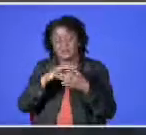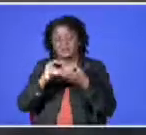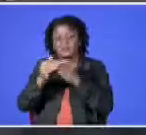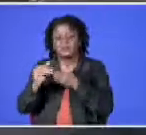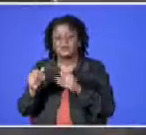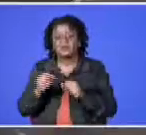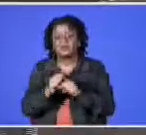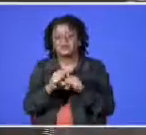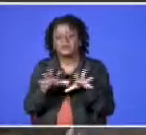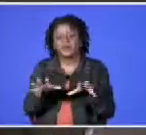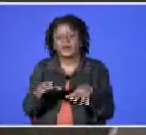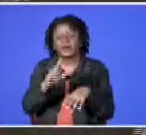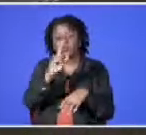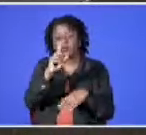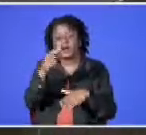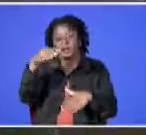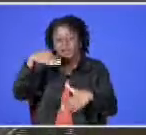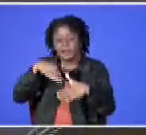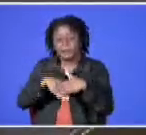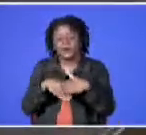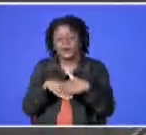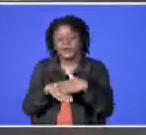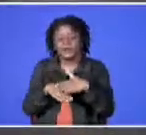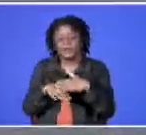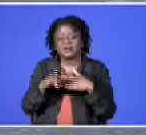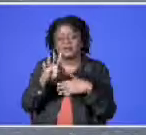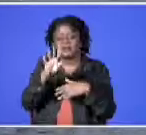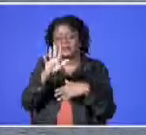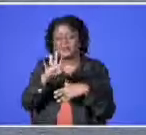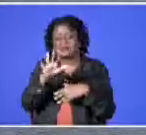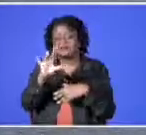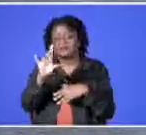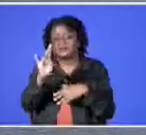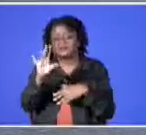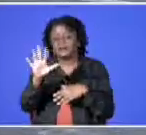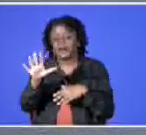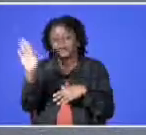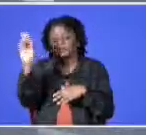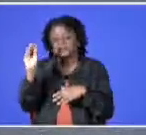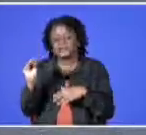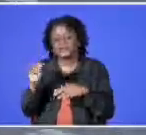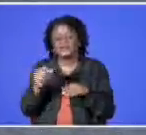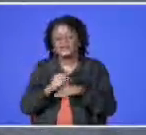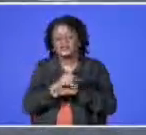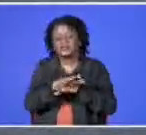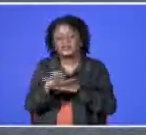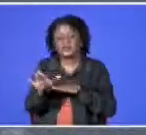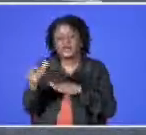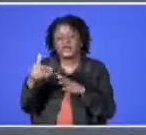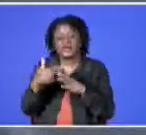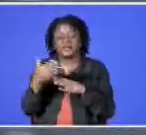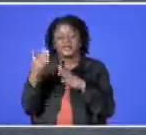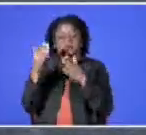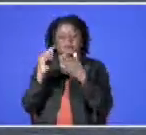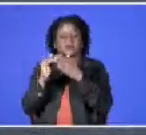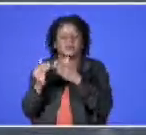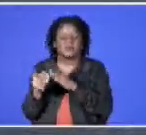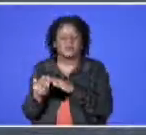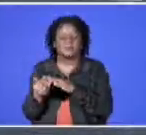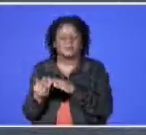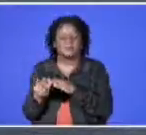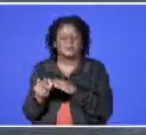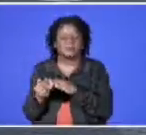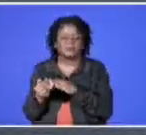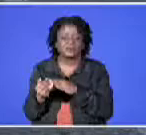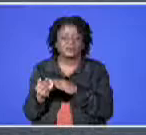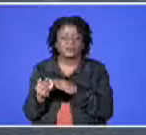4 import-related, and 75 through spread in the community. Sands says while the new norm, inclusive of lockdowns and social distancing,